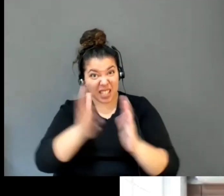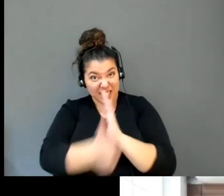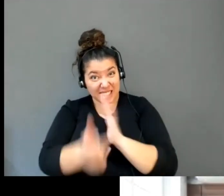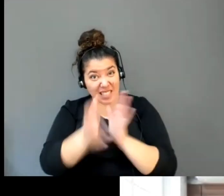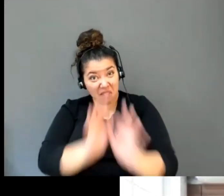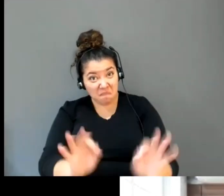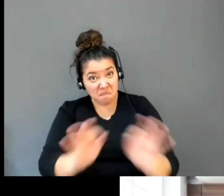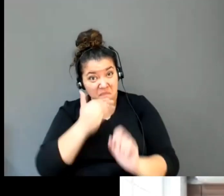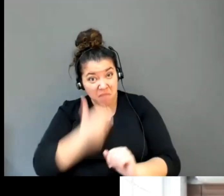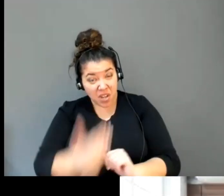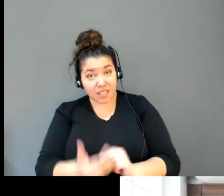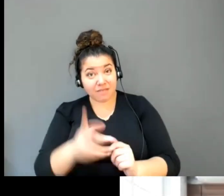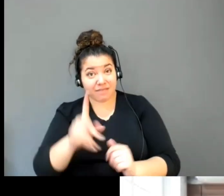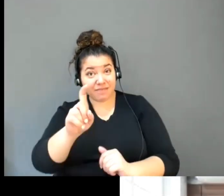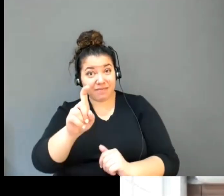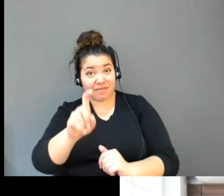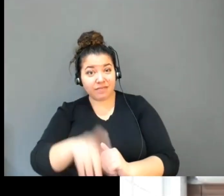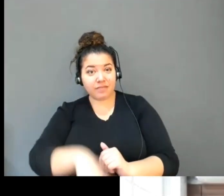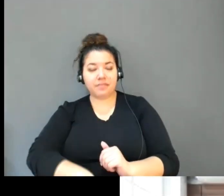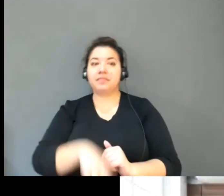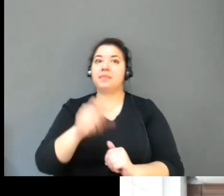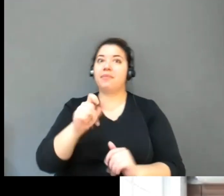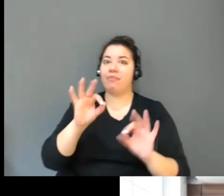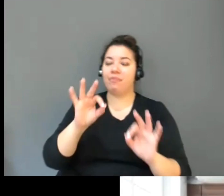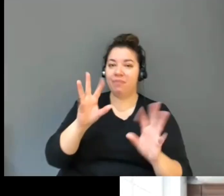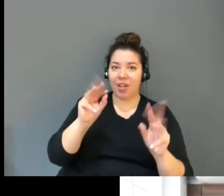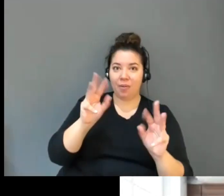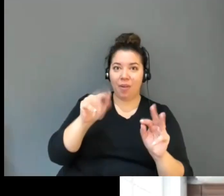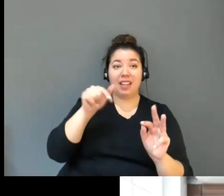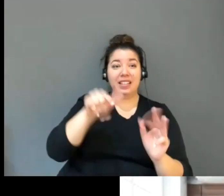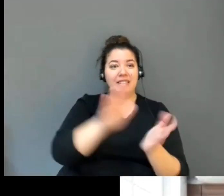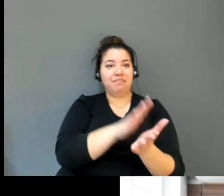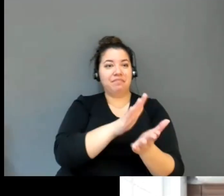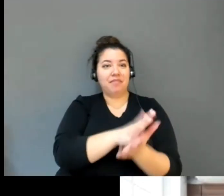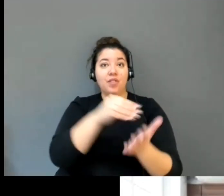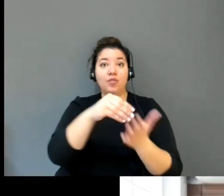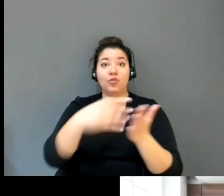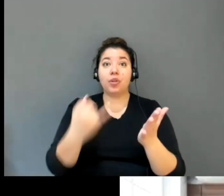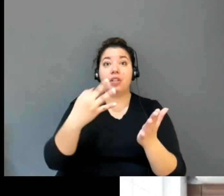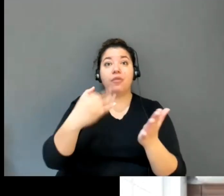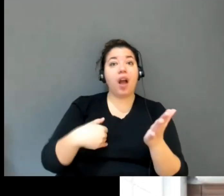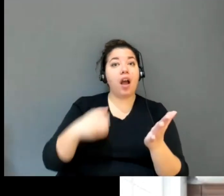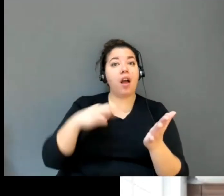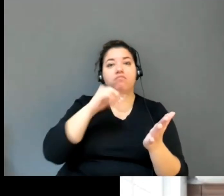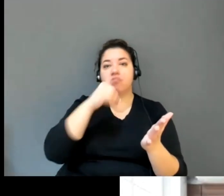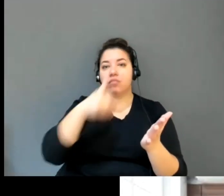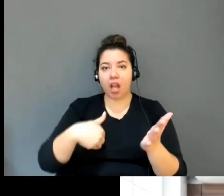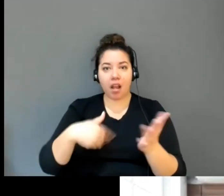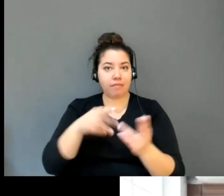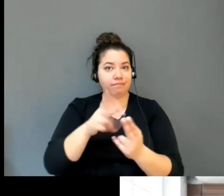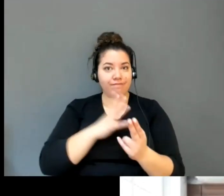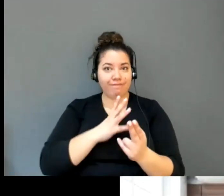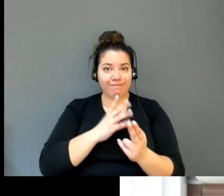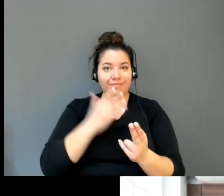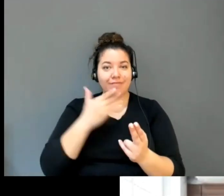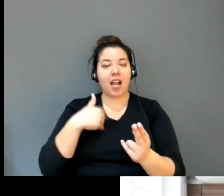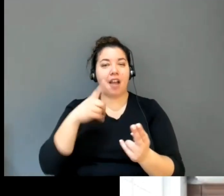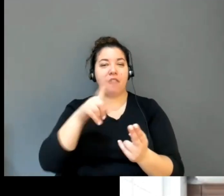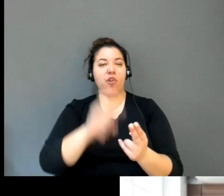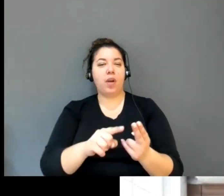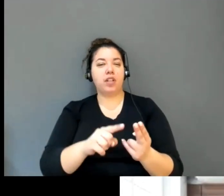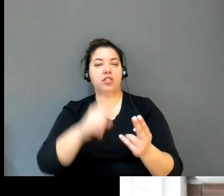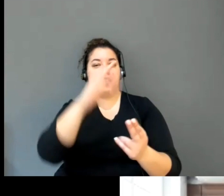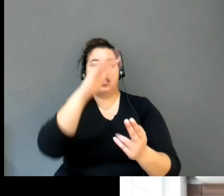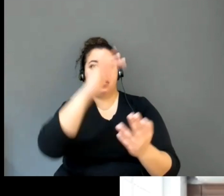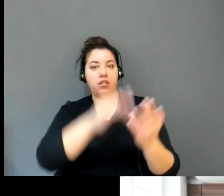want to take us back to this worksheet and a question for the students. If you have it or you don't have it, there's a question at the bottom. If you wrote a thank you note to Mr.